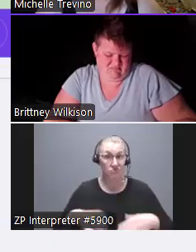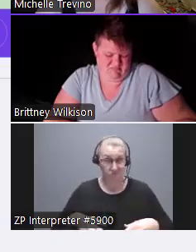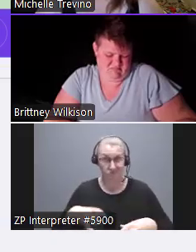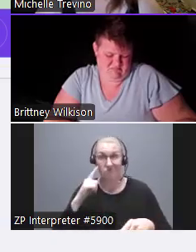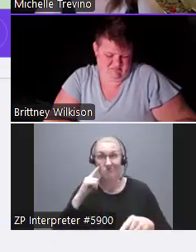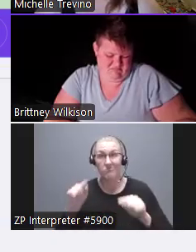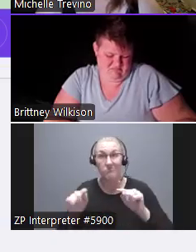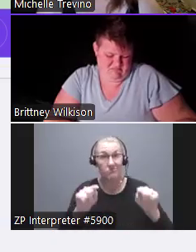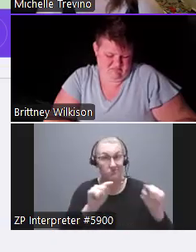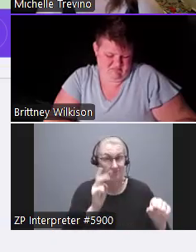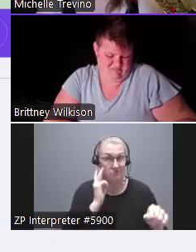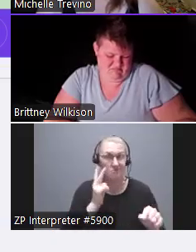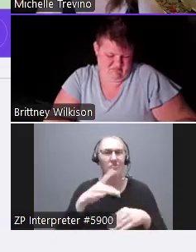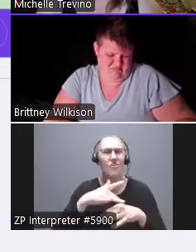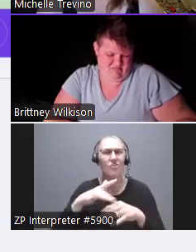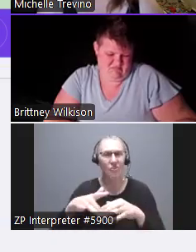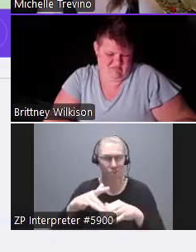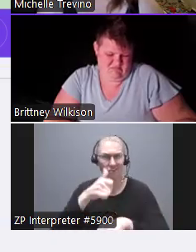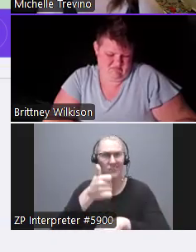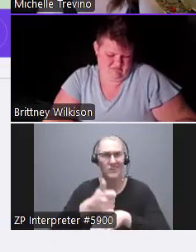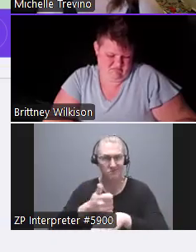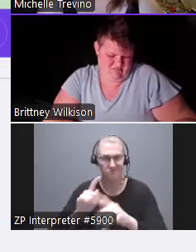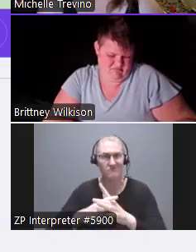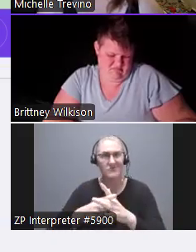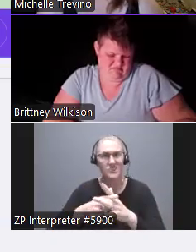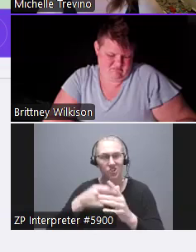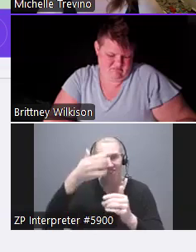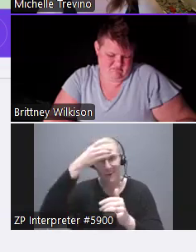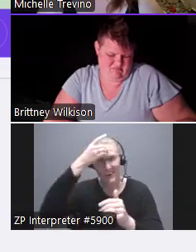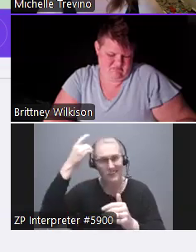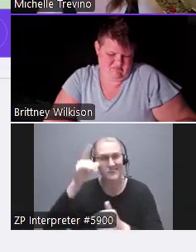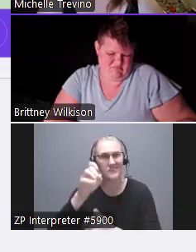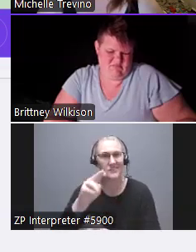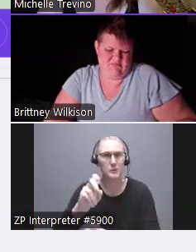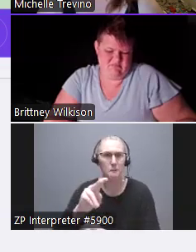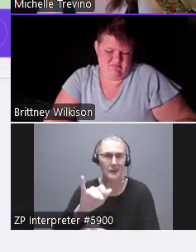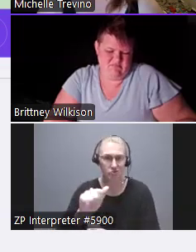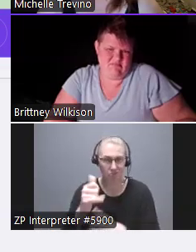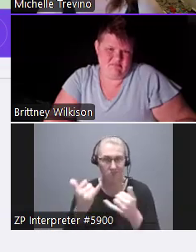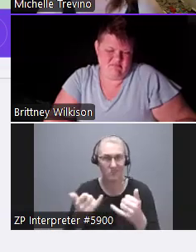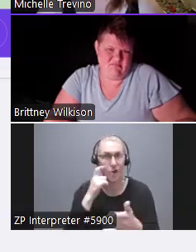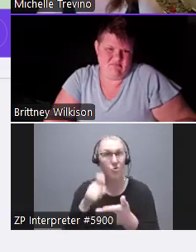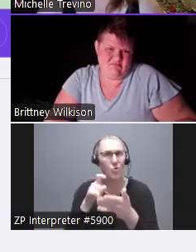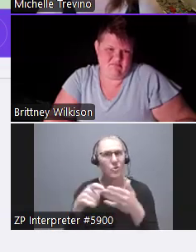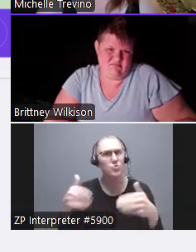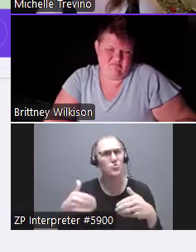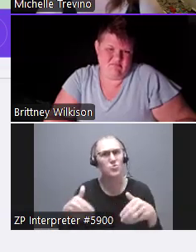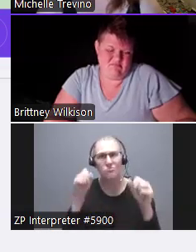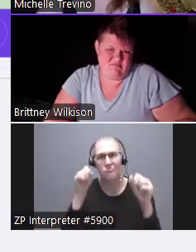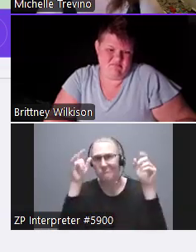early onset dementia, and they are seeing some incredible responses.